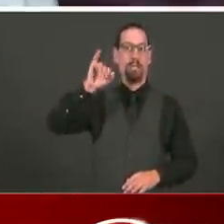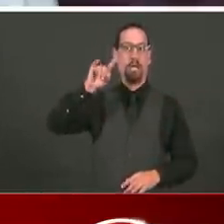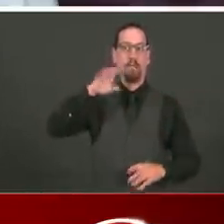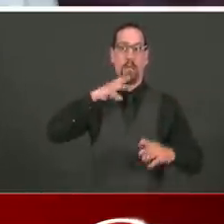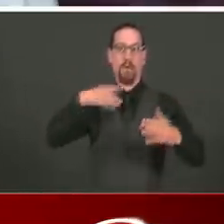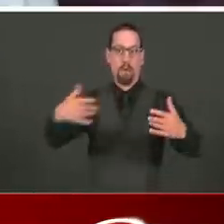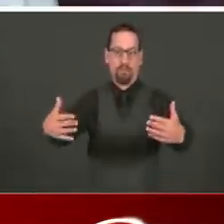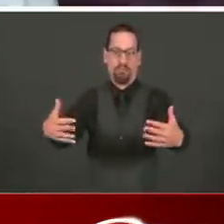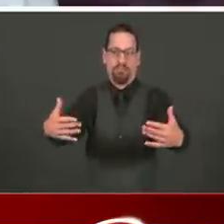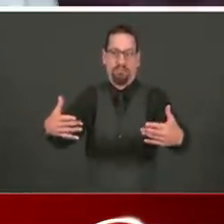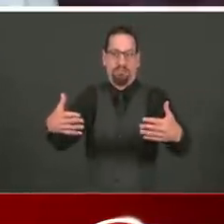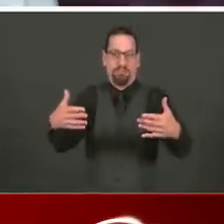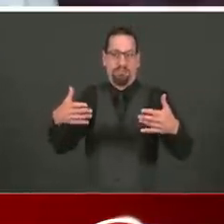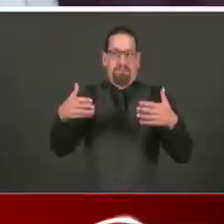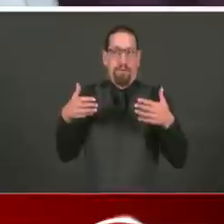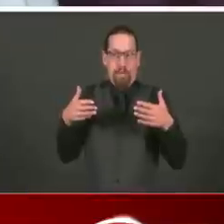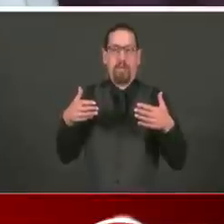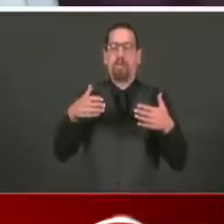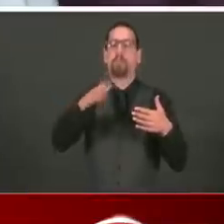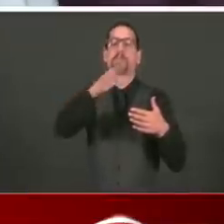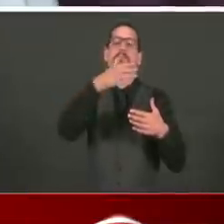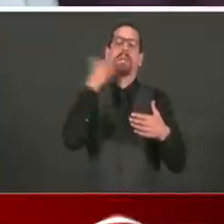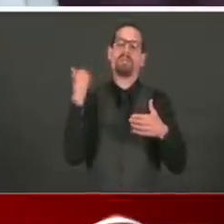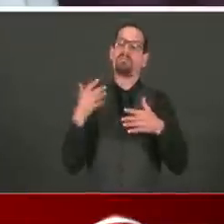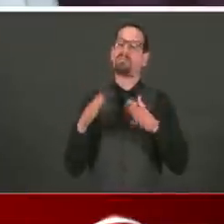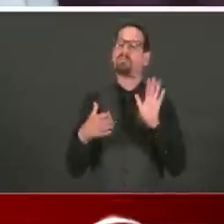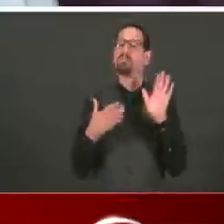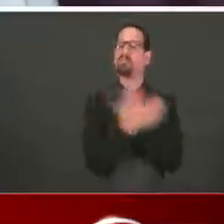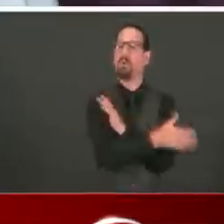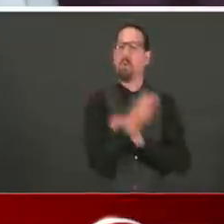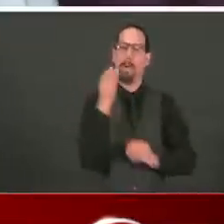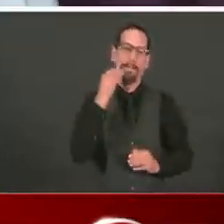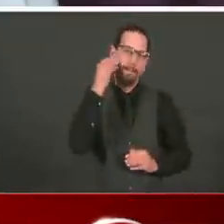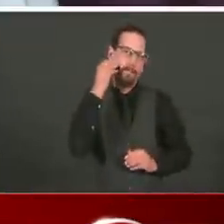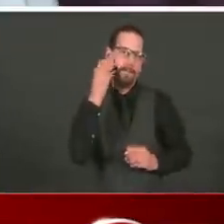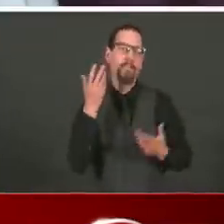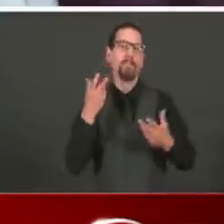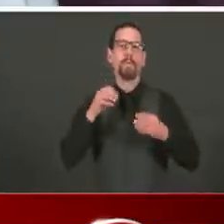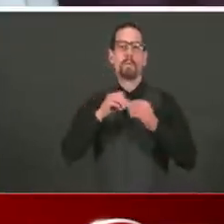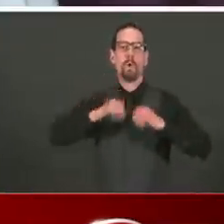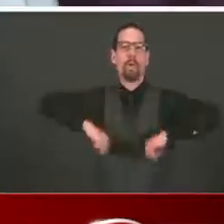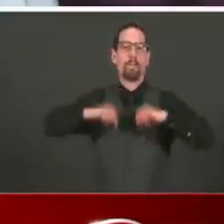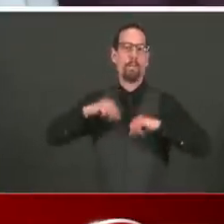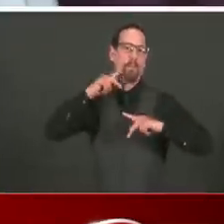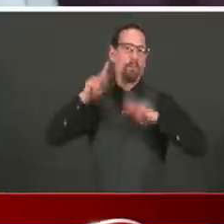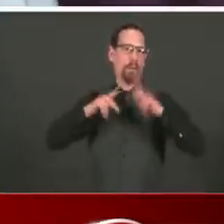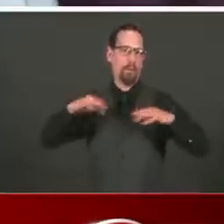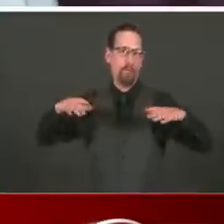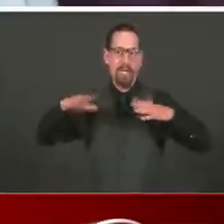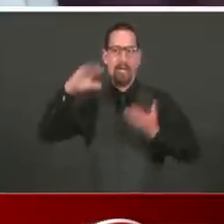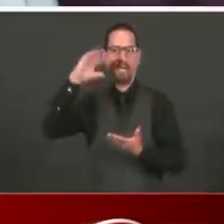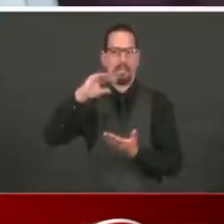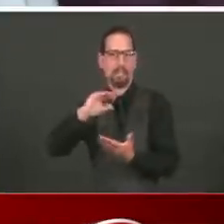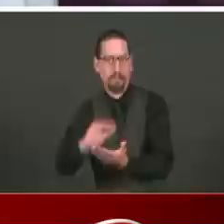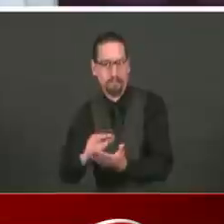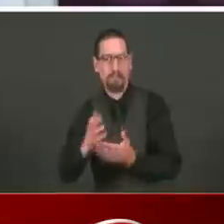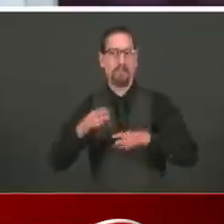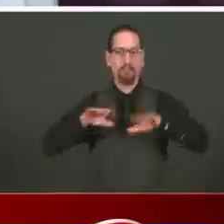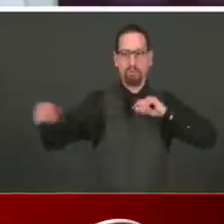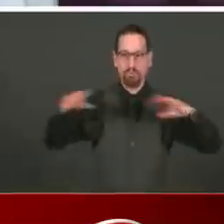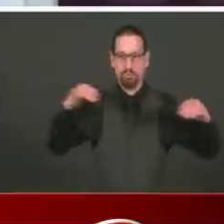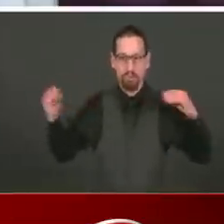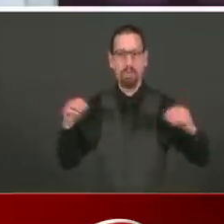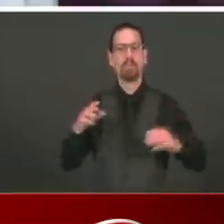A lot of people have asked me, would you ever close the beaches? Because we're seeing other governors having to close the beaches. The answer is, of course I